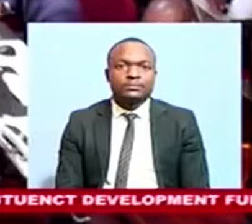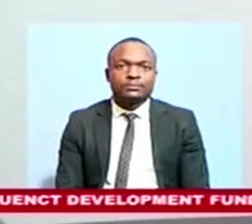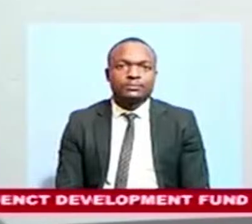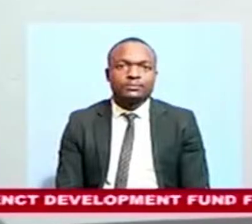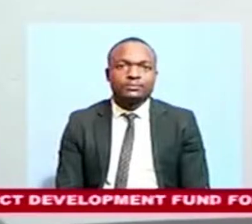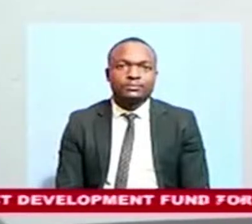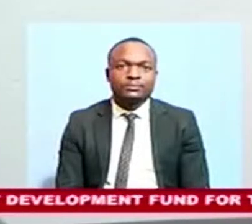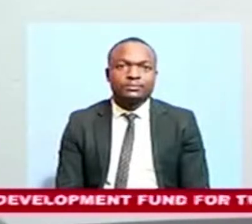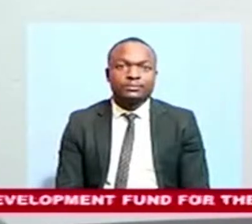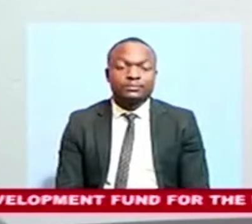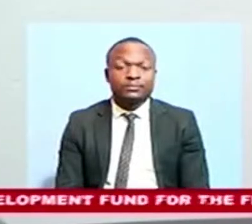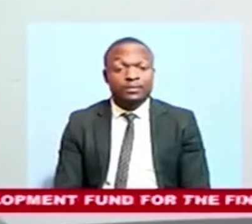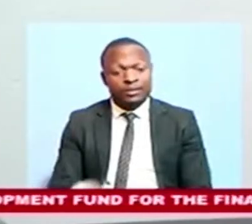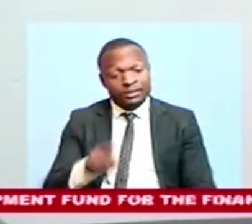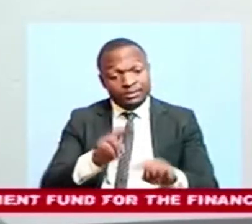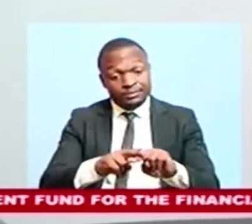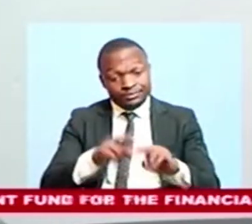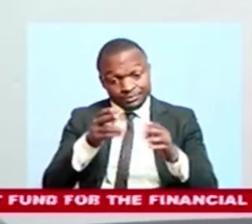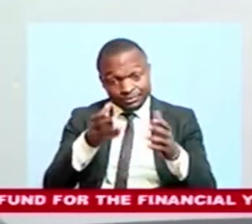as we sit here,